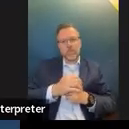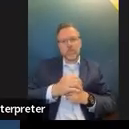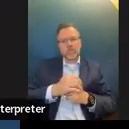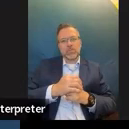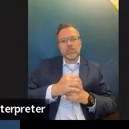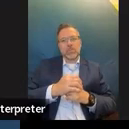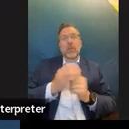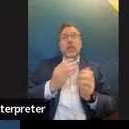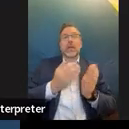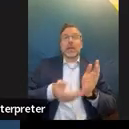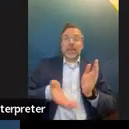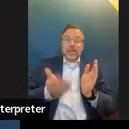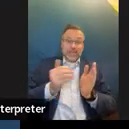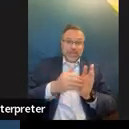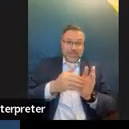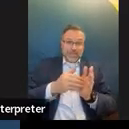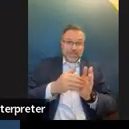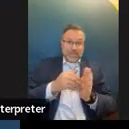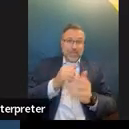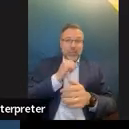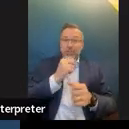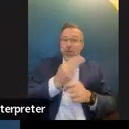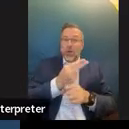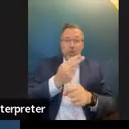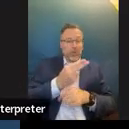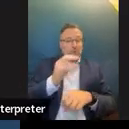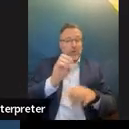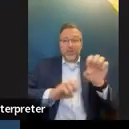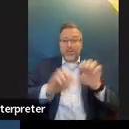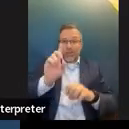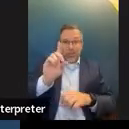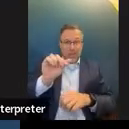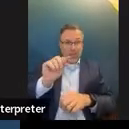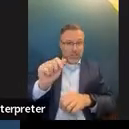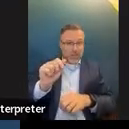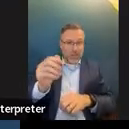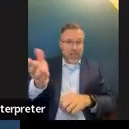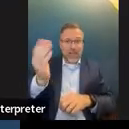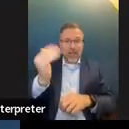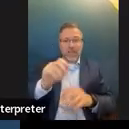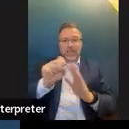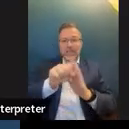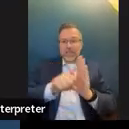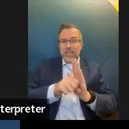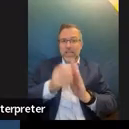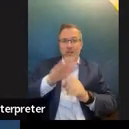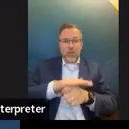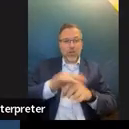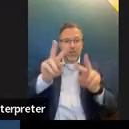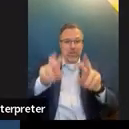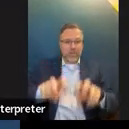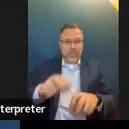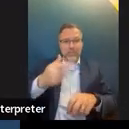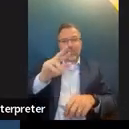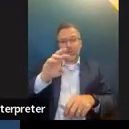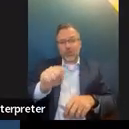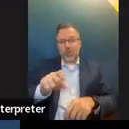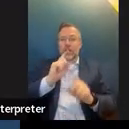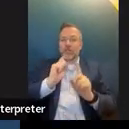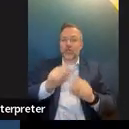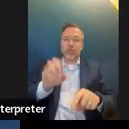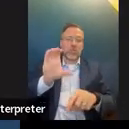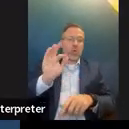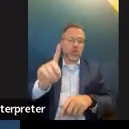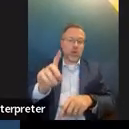Again, you're not going to use eligibility or evaluation data, state and local assessments, grades, report cards, and you're not going to